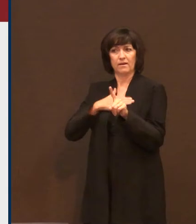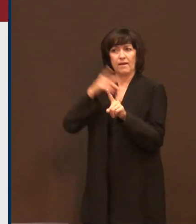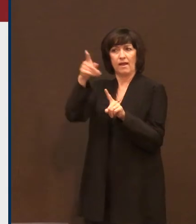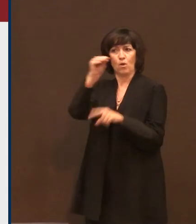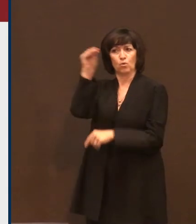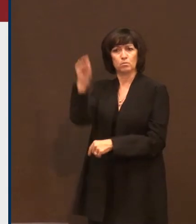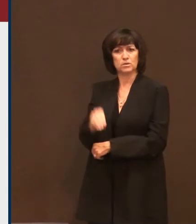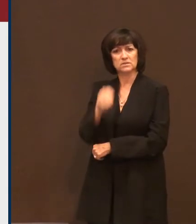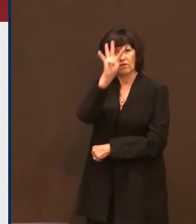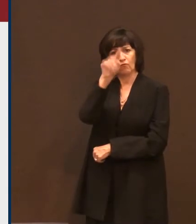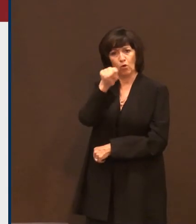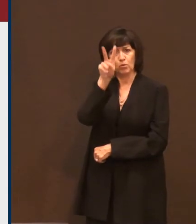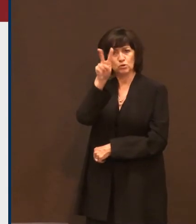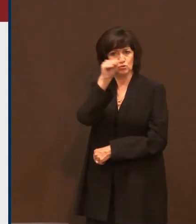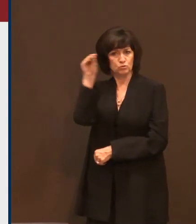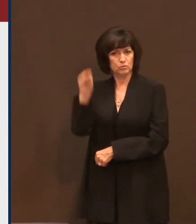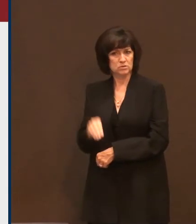that's